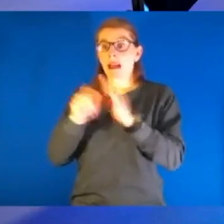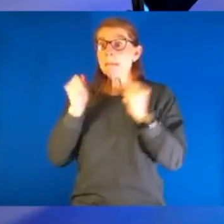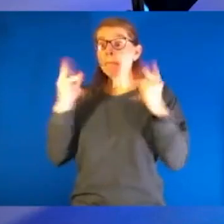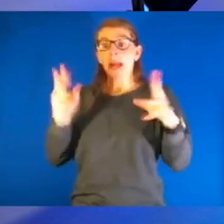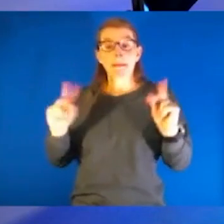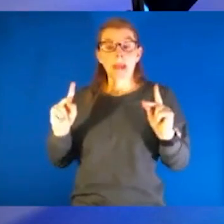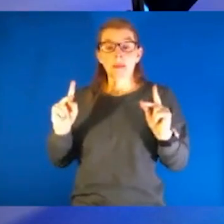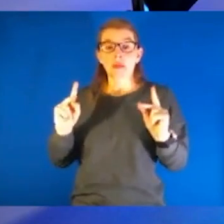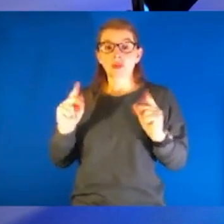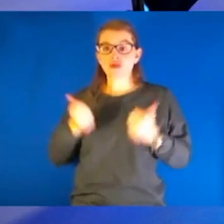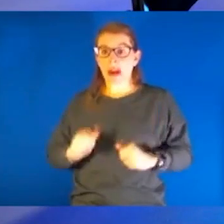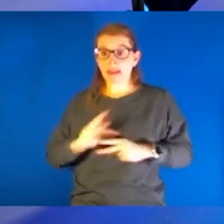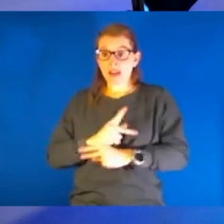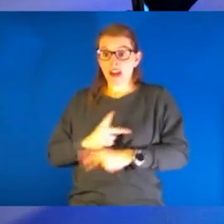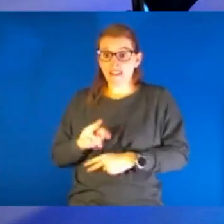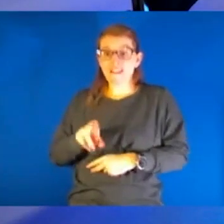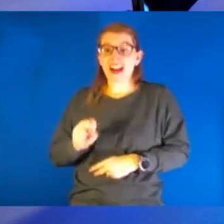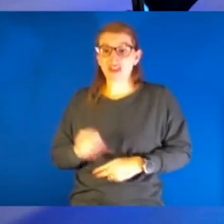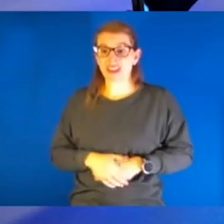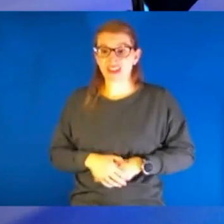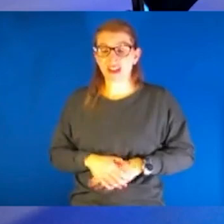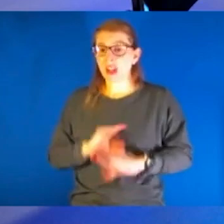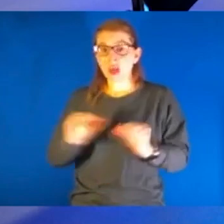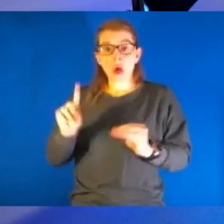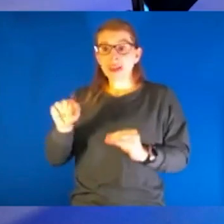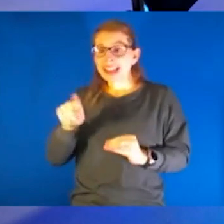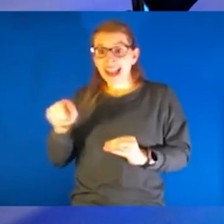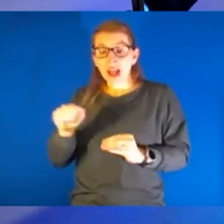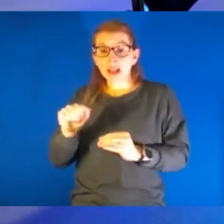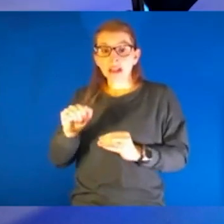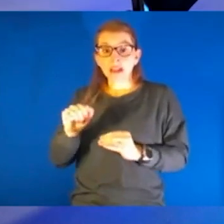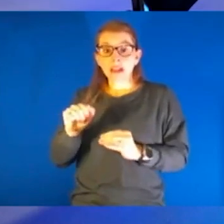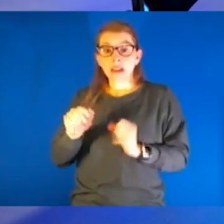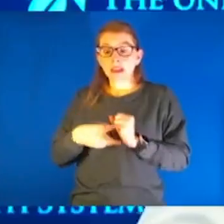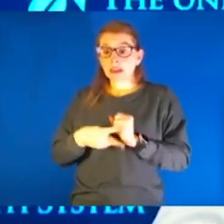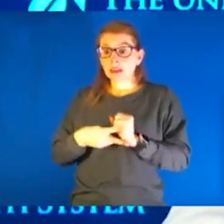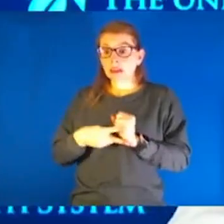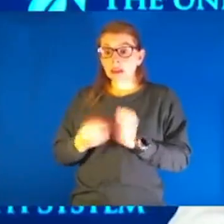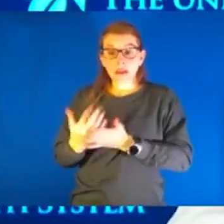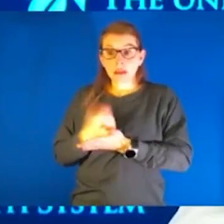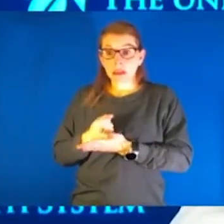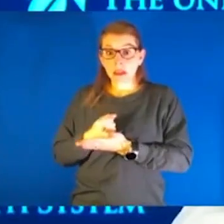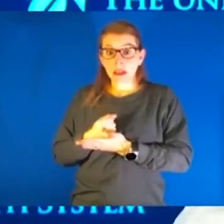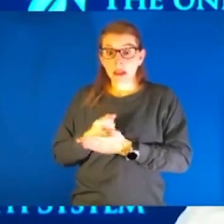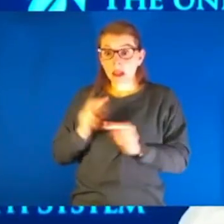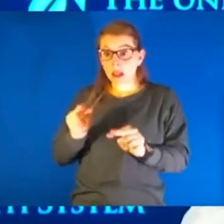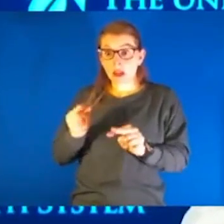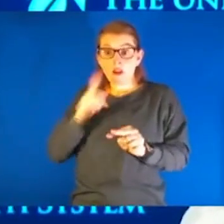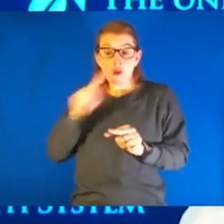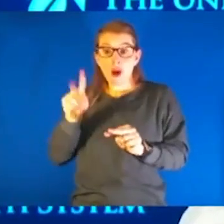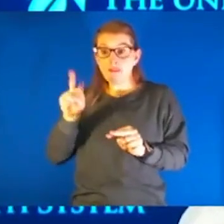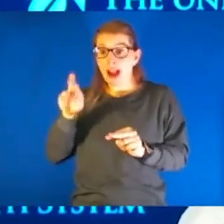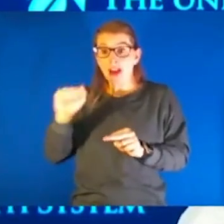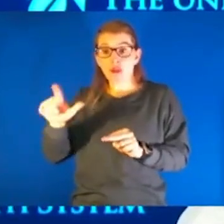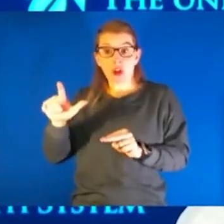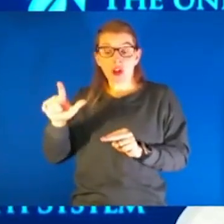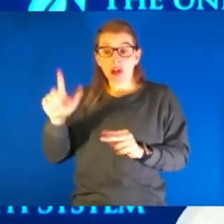there's no data safety monitoring board for viral illnesses. There's no